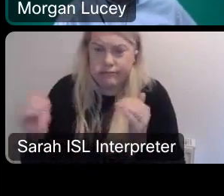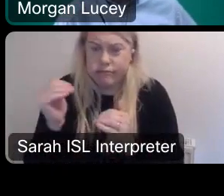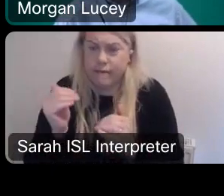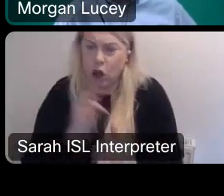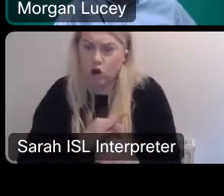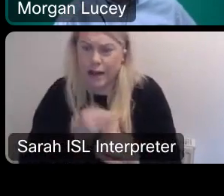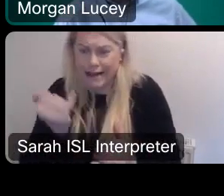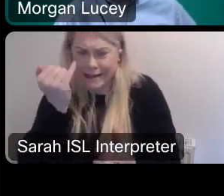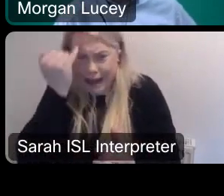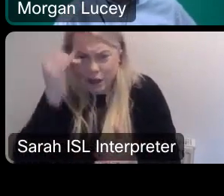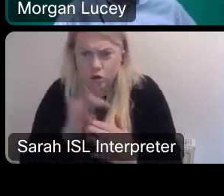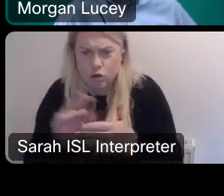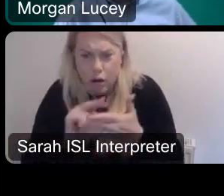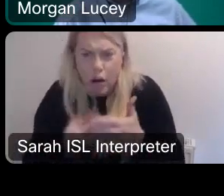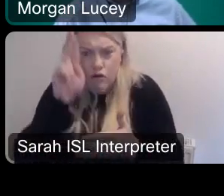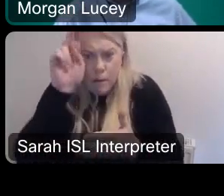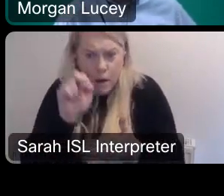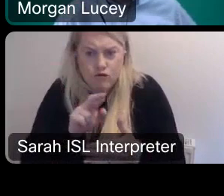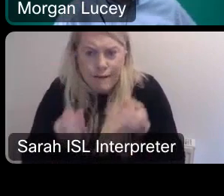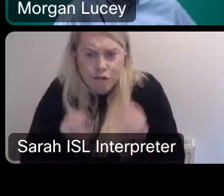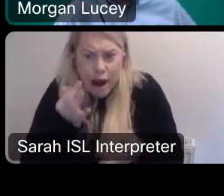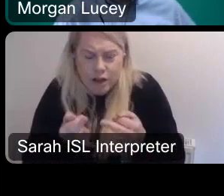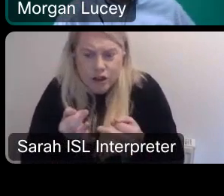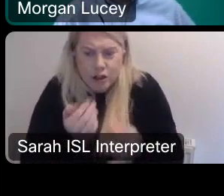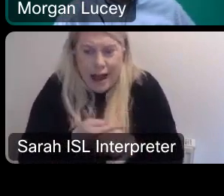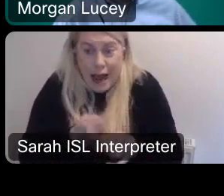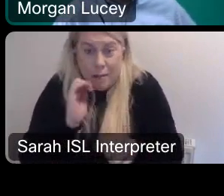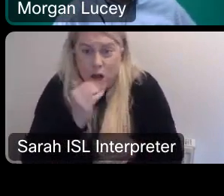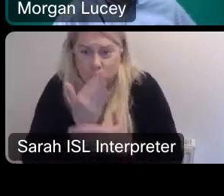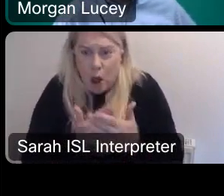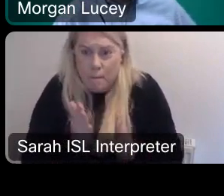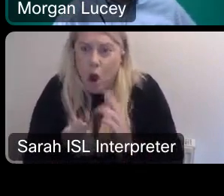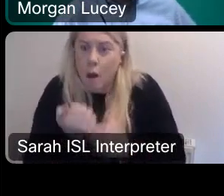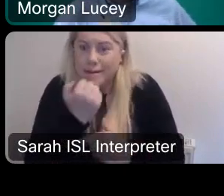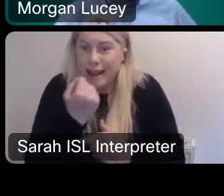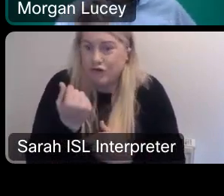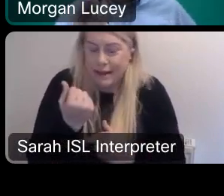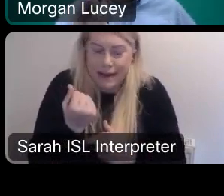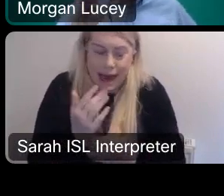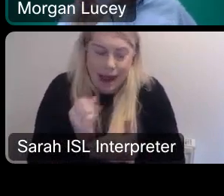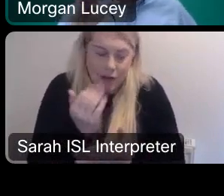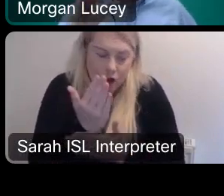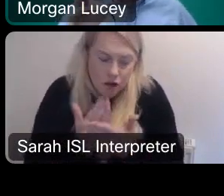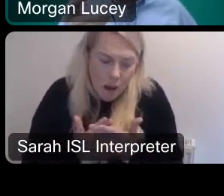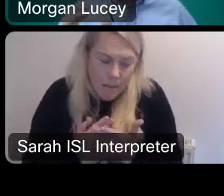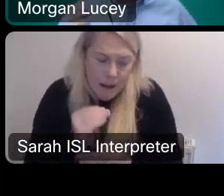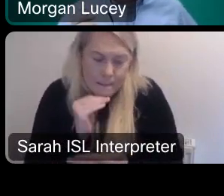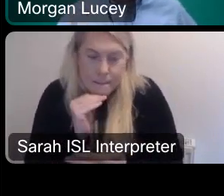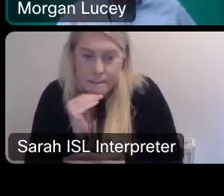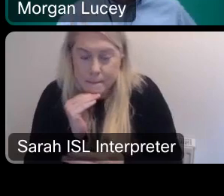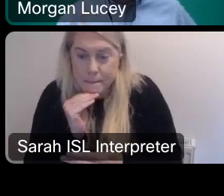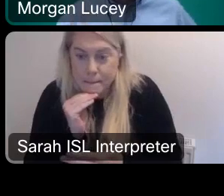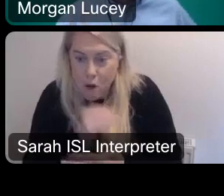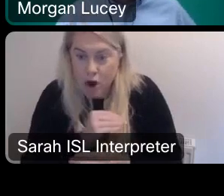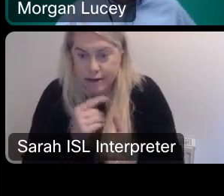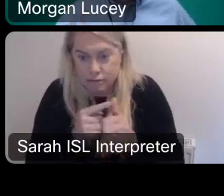yourself on these policies. Some of them have been updated quite recently, and there are some kind of key principles in terms of how we respond and